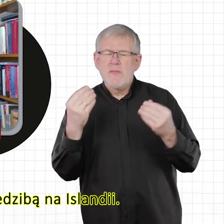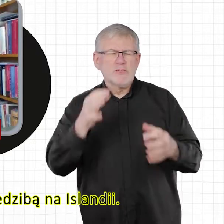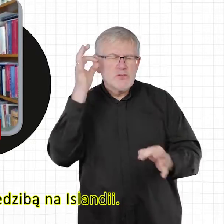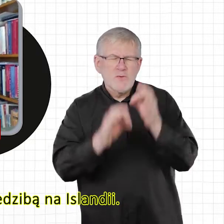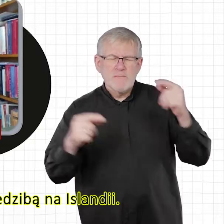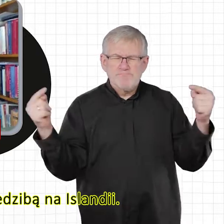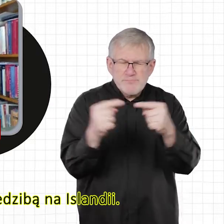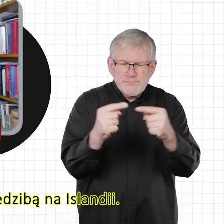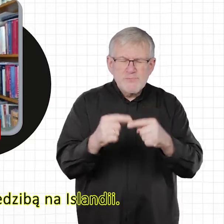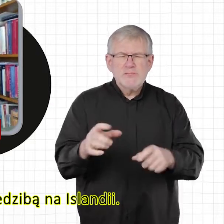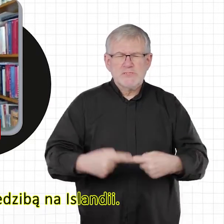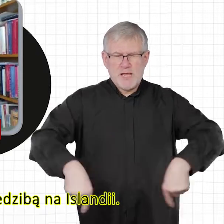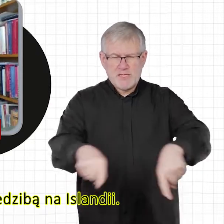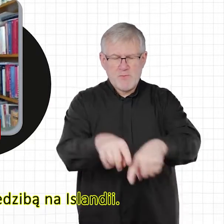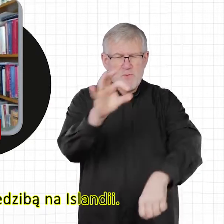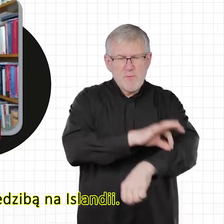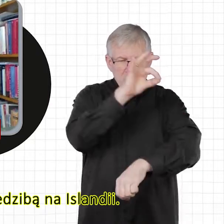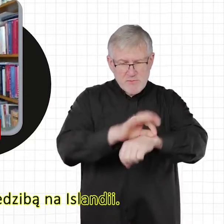Evris Foundation is a